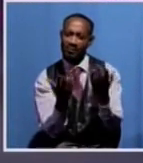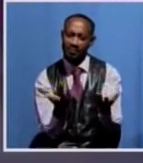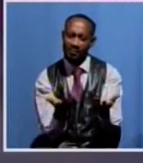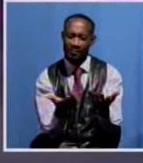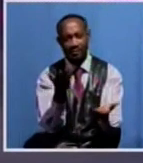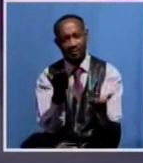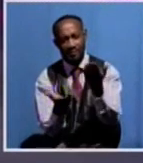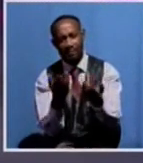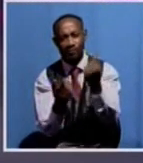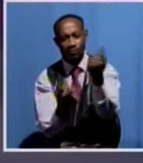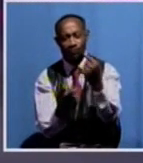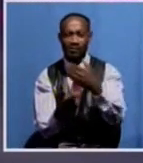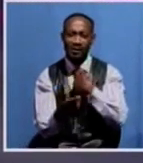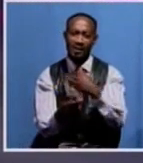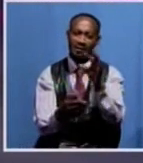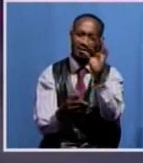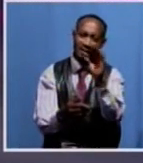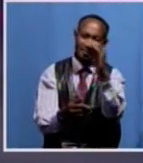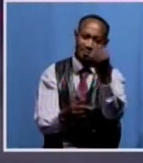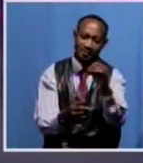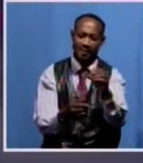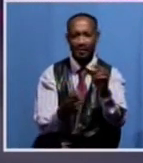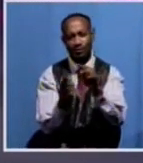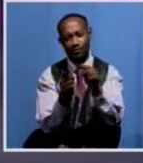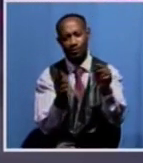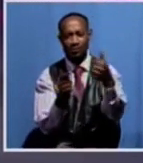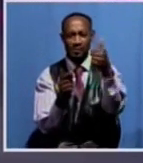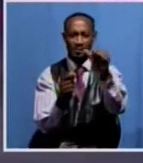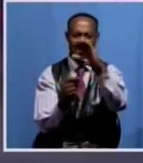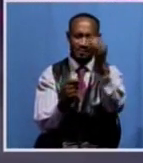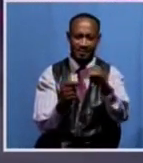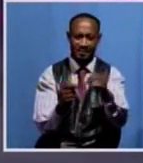probably 9% or 10% to put into development, put on